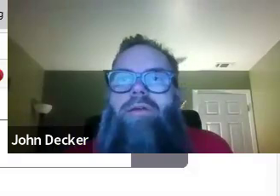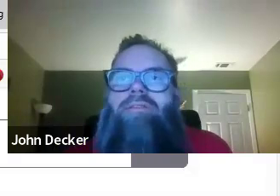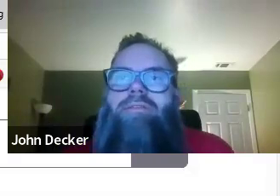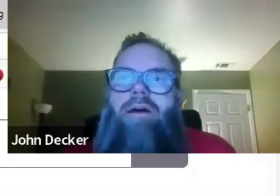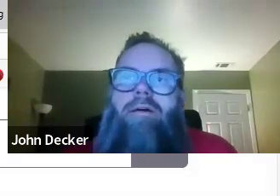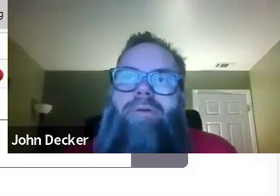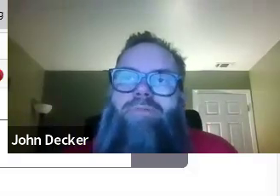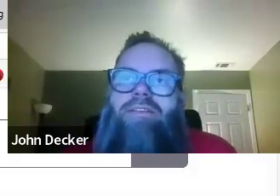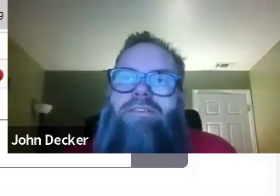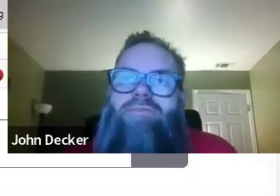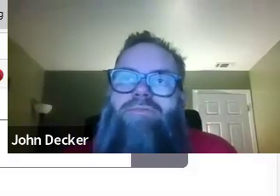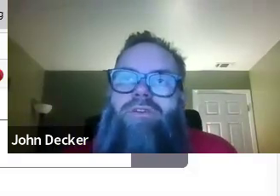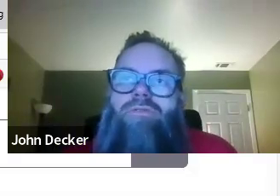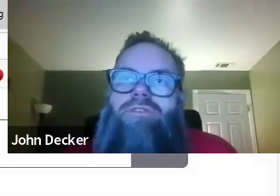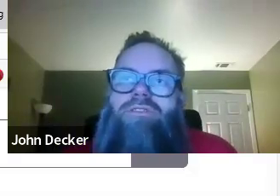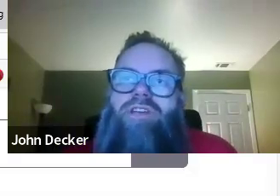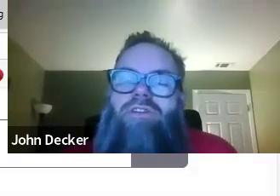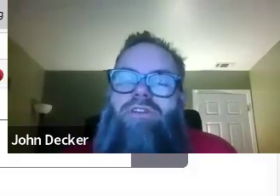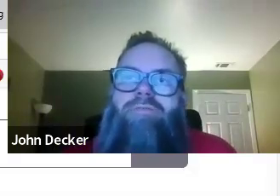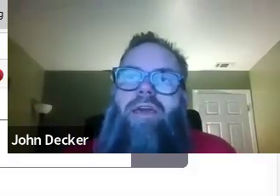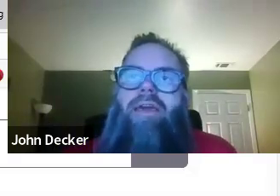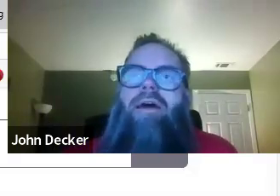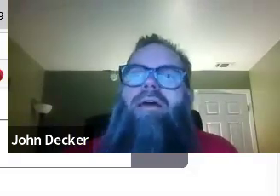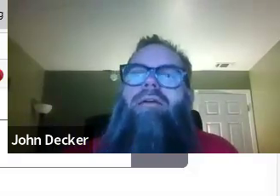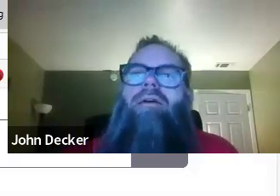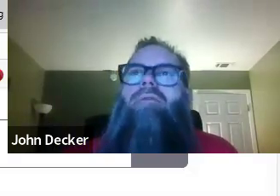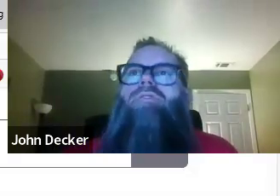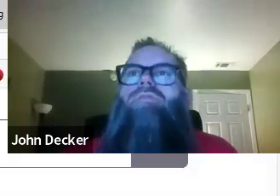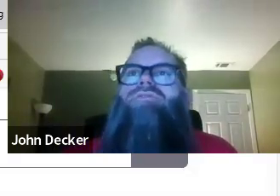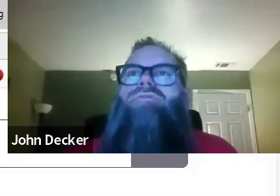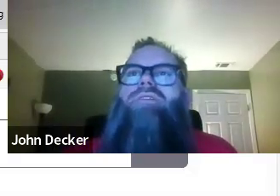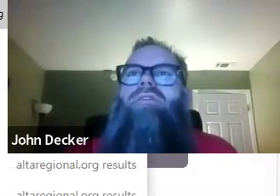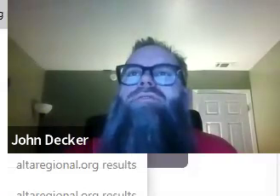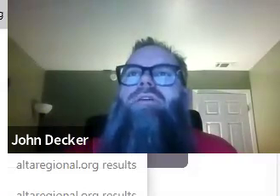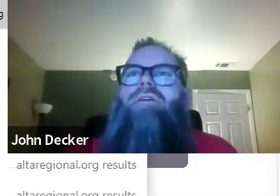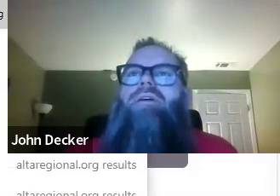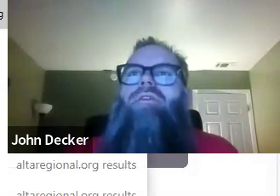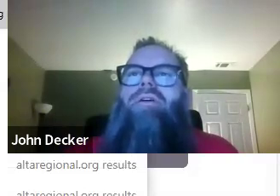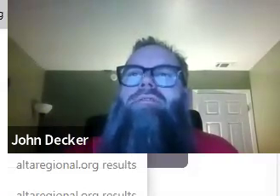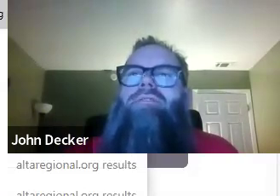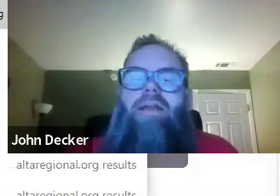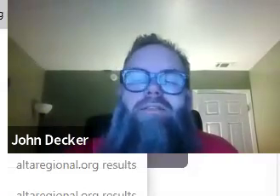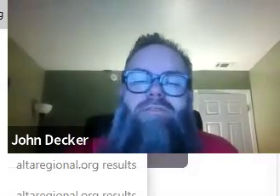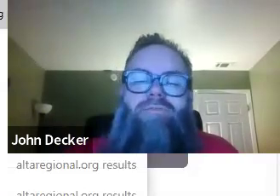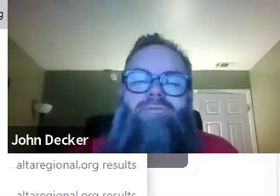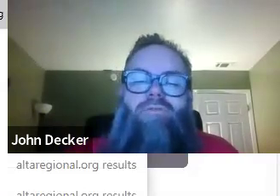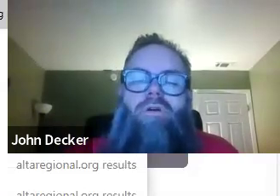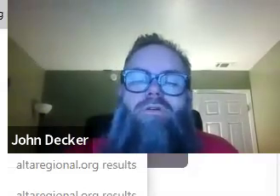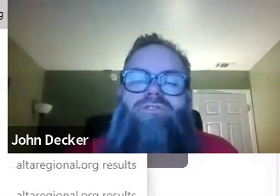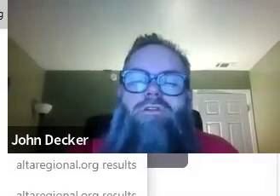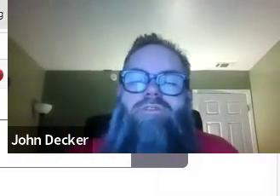reporting requirements, best practices for ethical use of generative AI within regional centers. There is